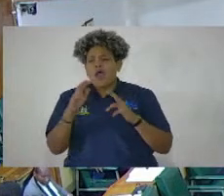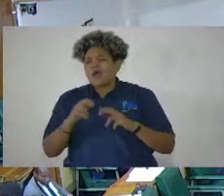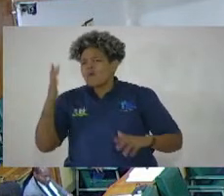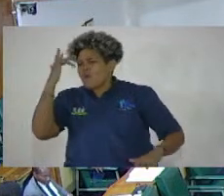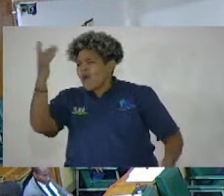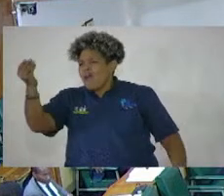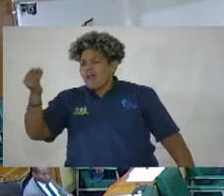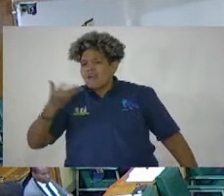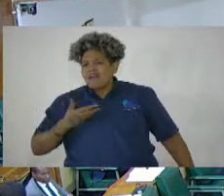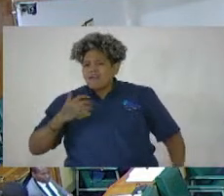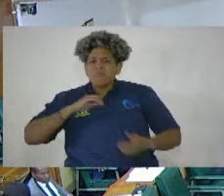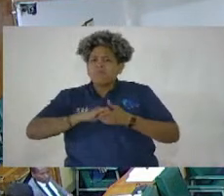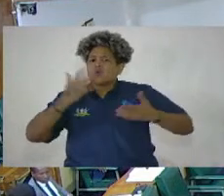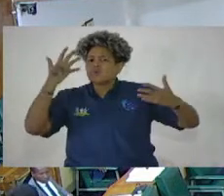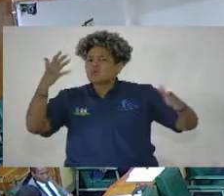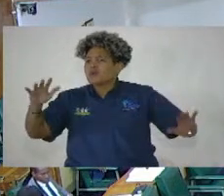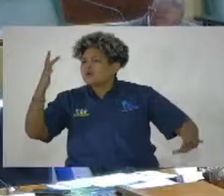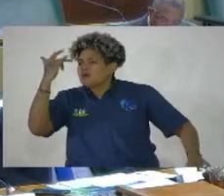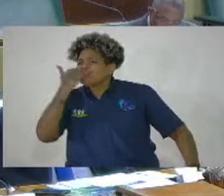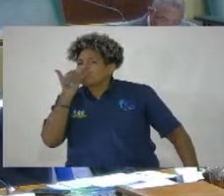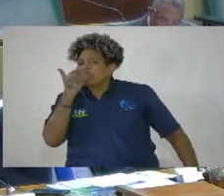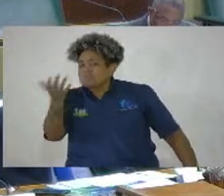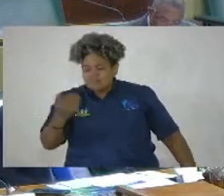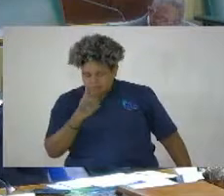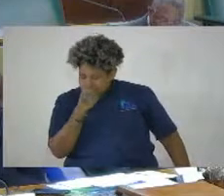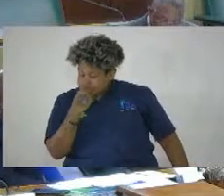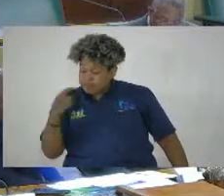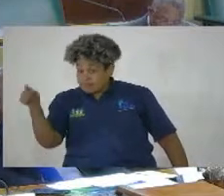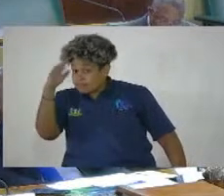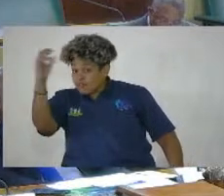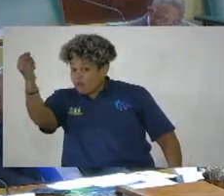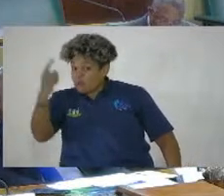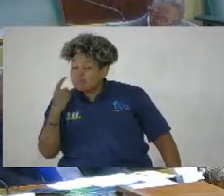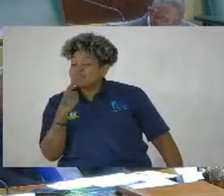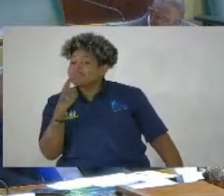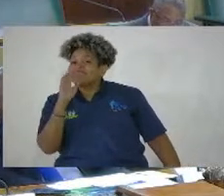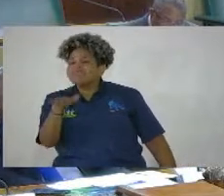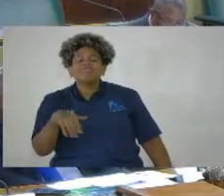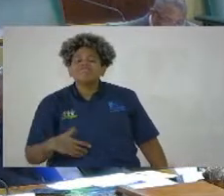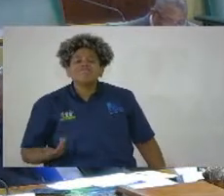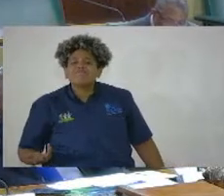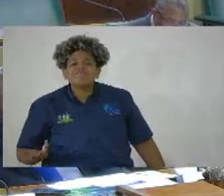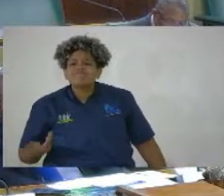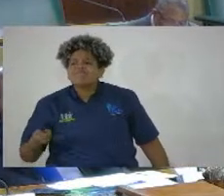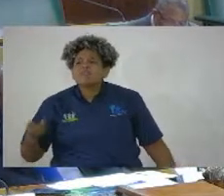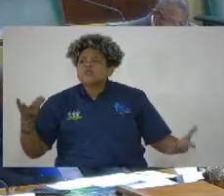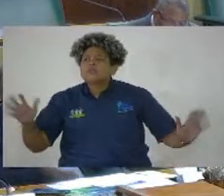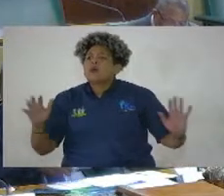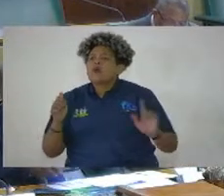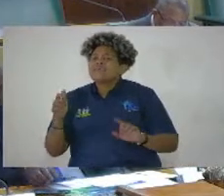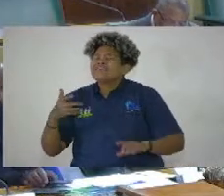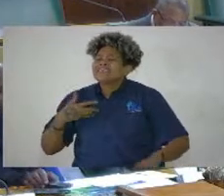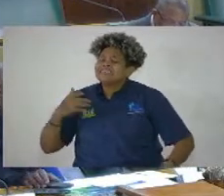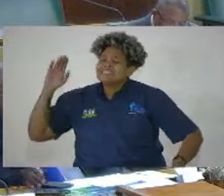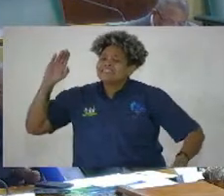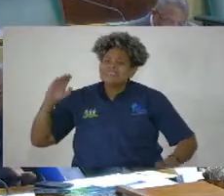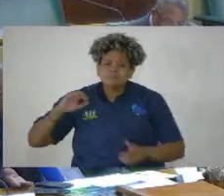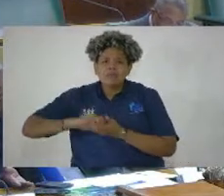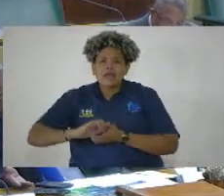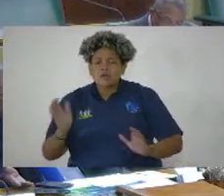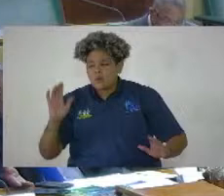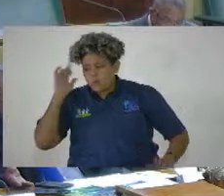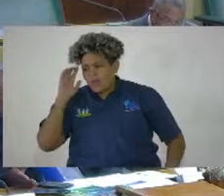us why you never bid. And they came back and they said that they did not bid because the